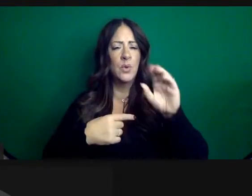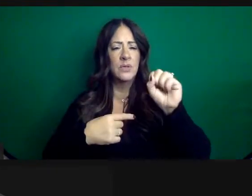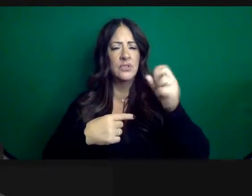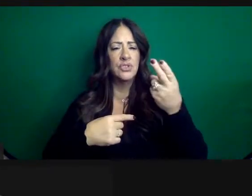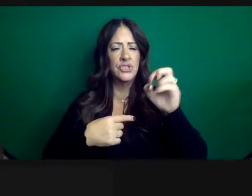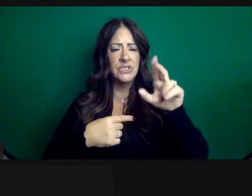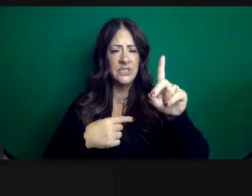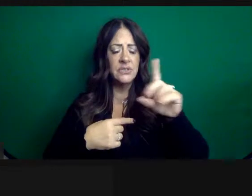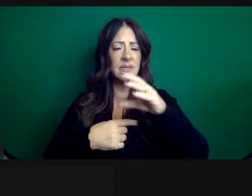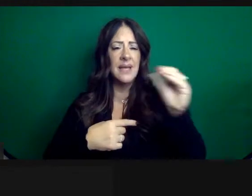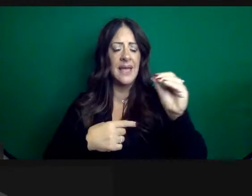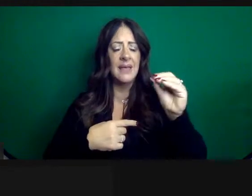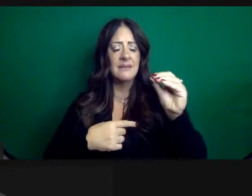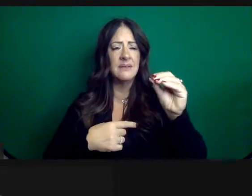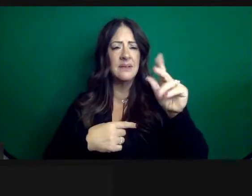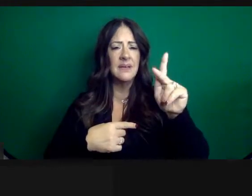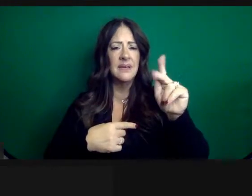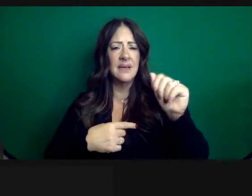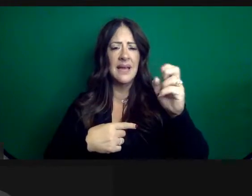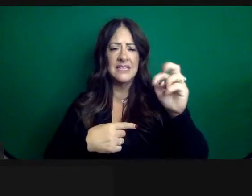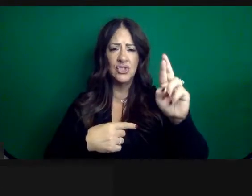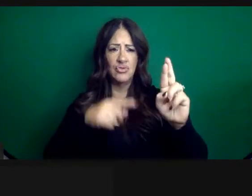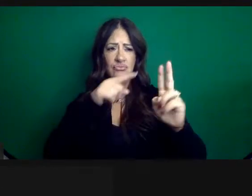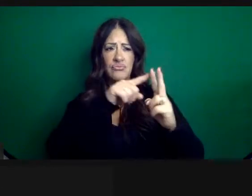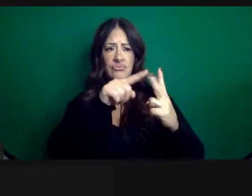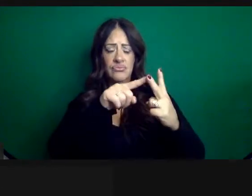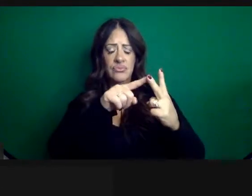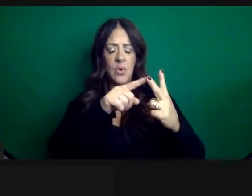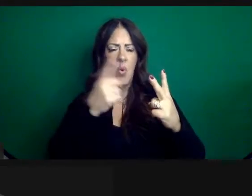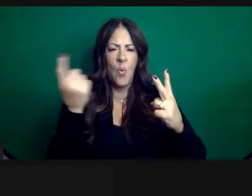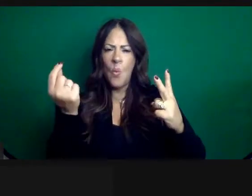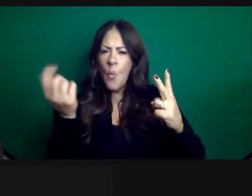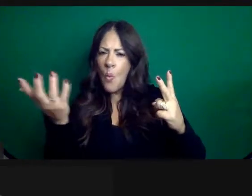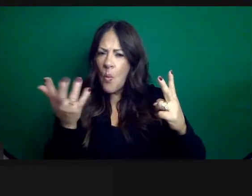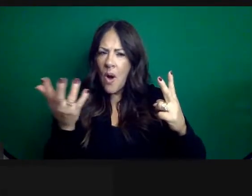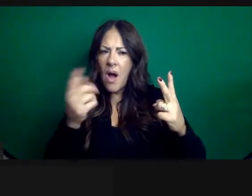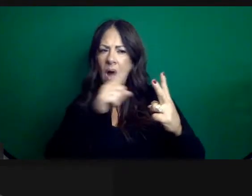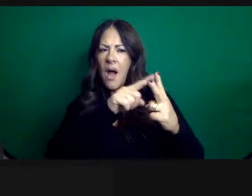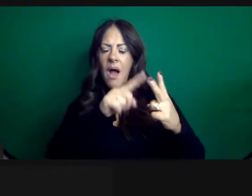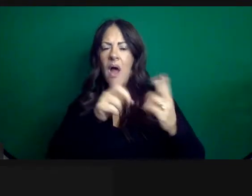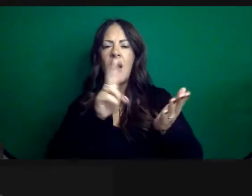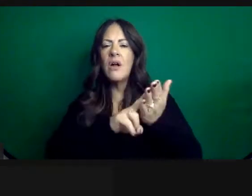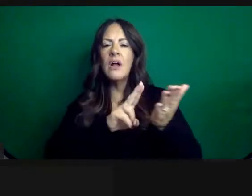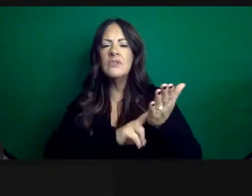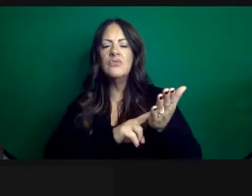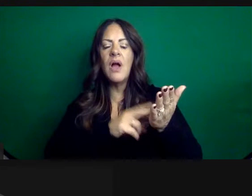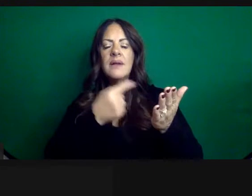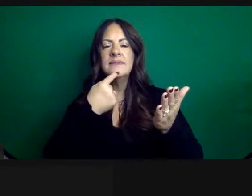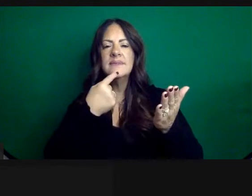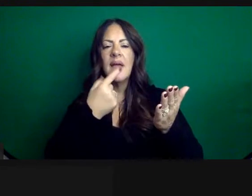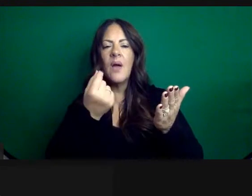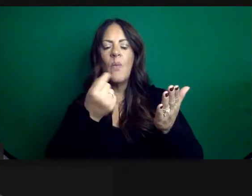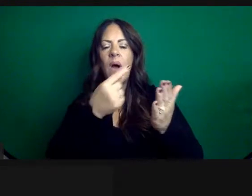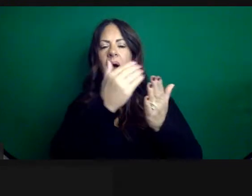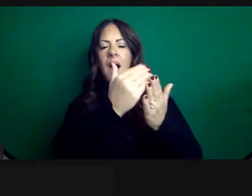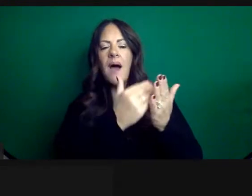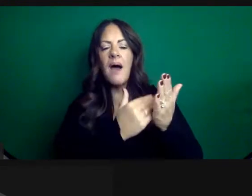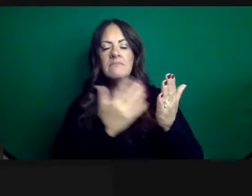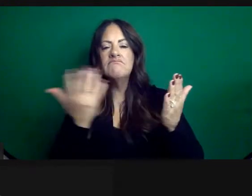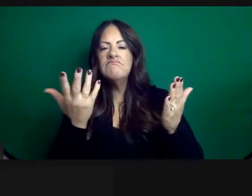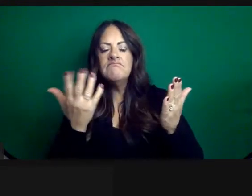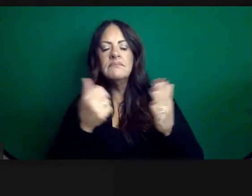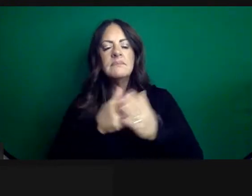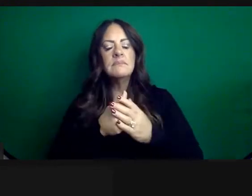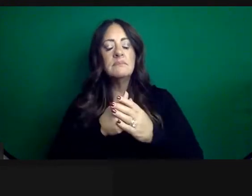wondering if there is anything more that you can say about what those contracts entail, and in particular, can you